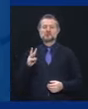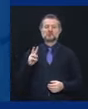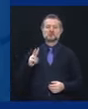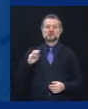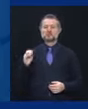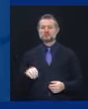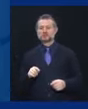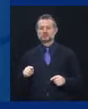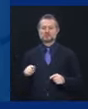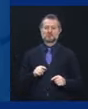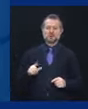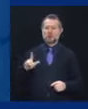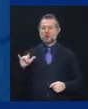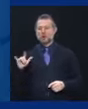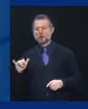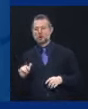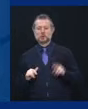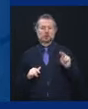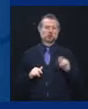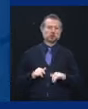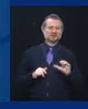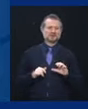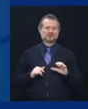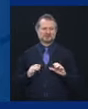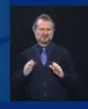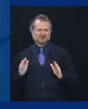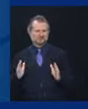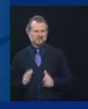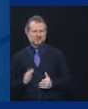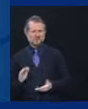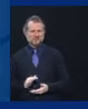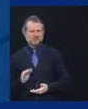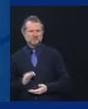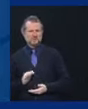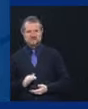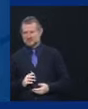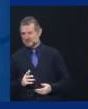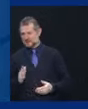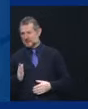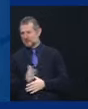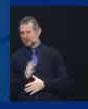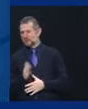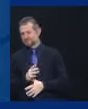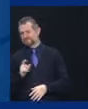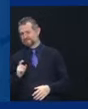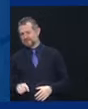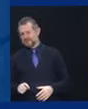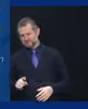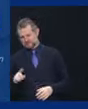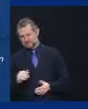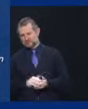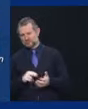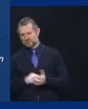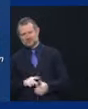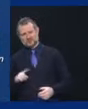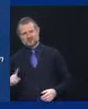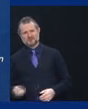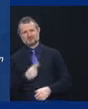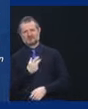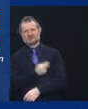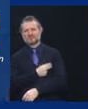62, Long Island, New York City. So that's a priority, and it's a priority we're going to continue to